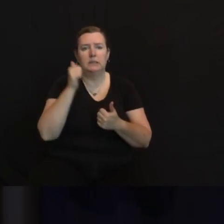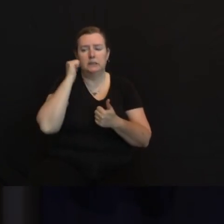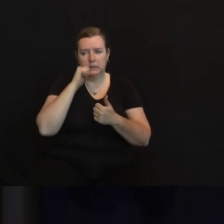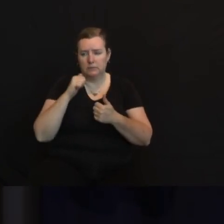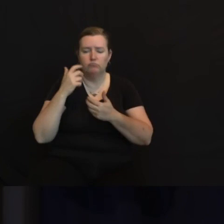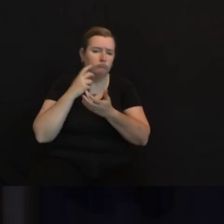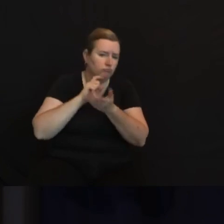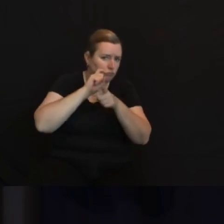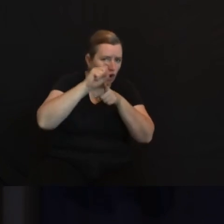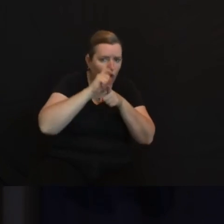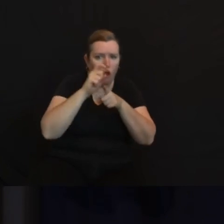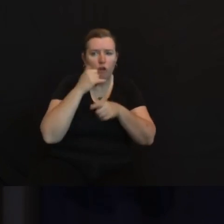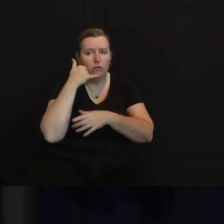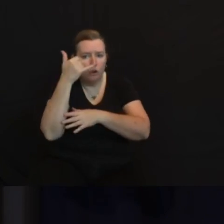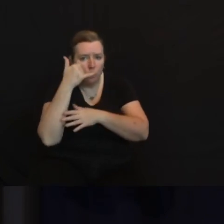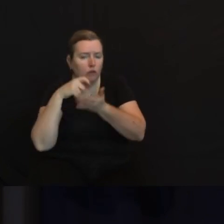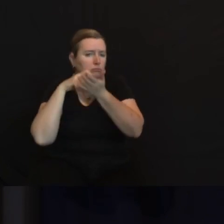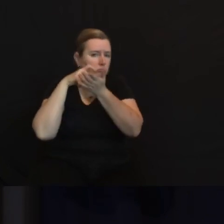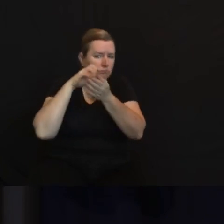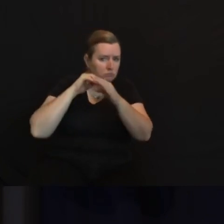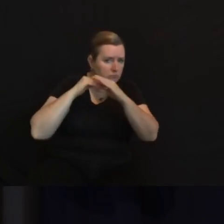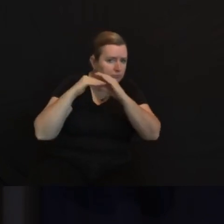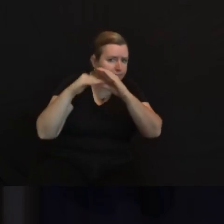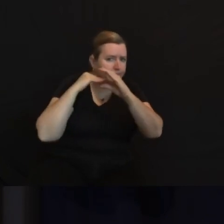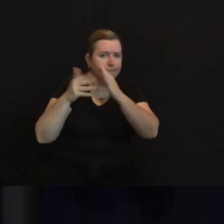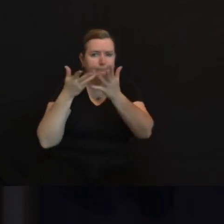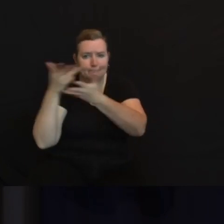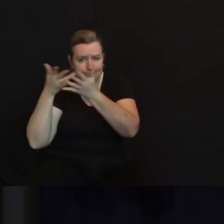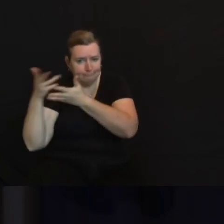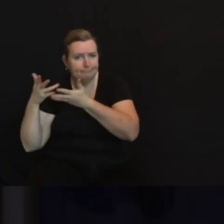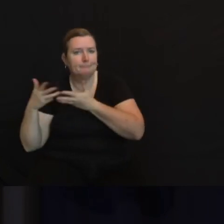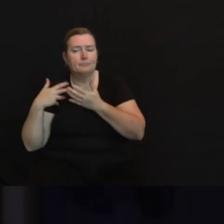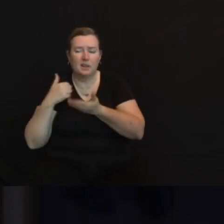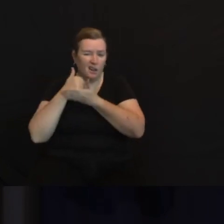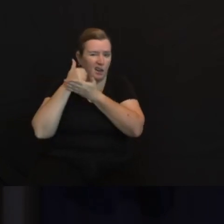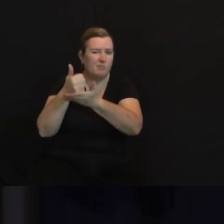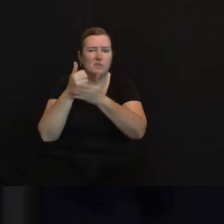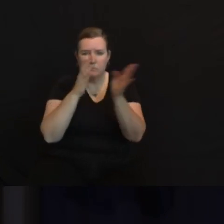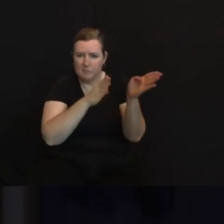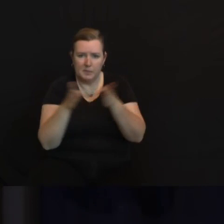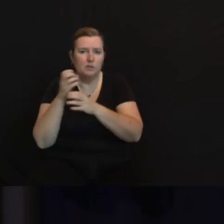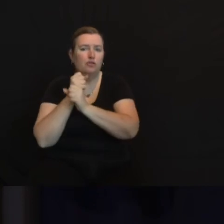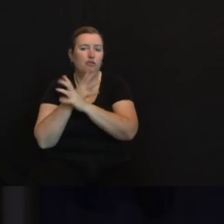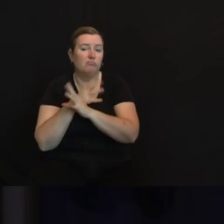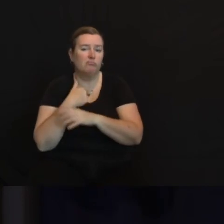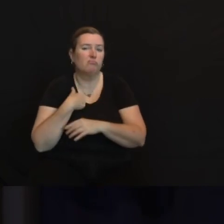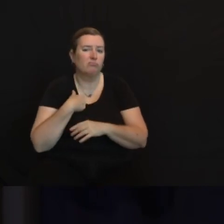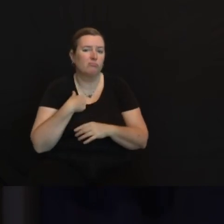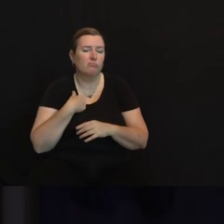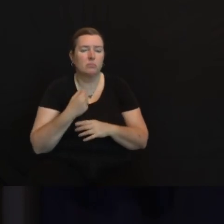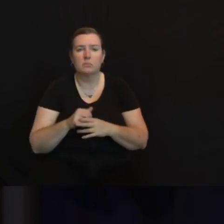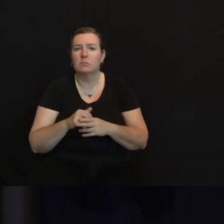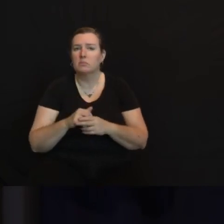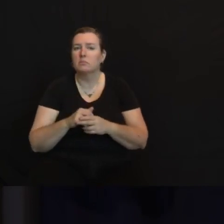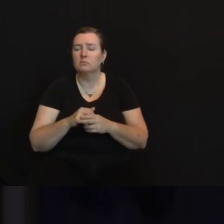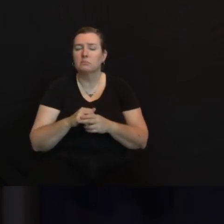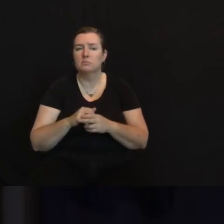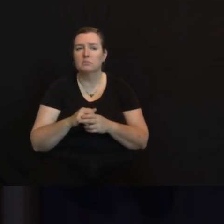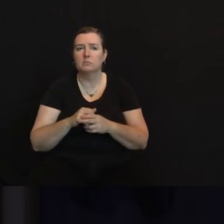with the hospitals and are preparing with them every step of the way.